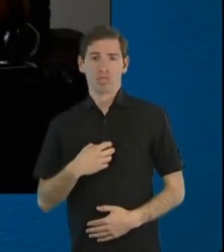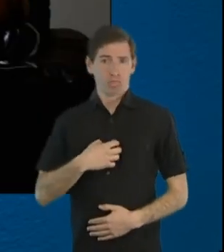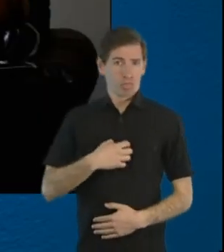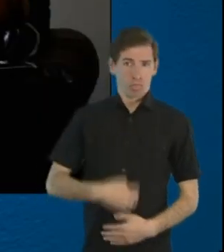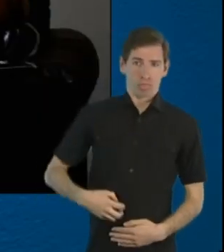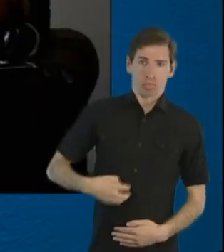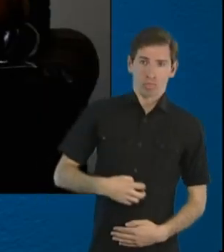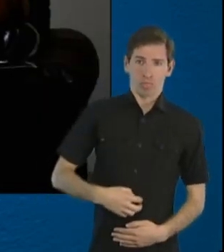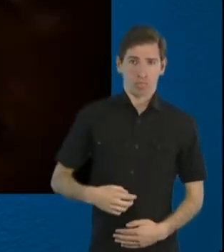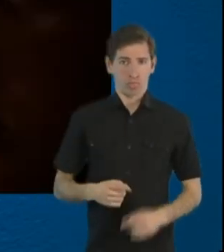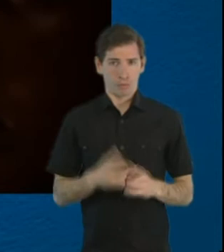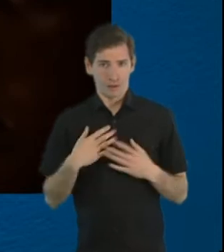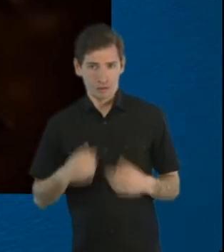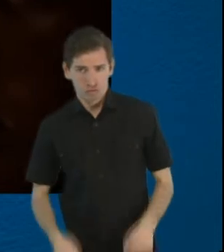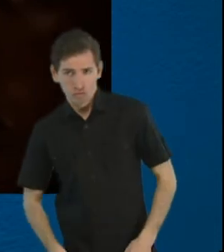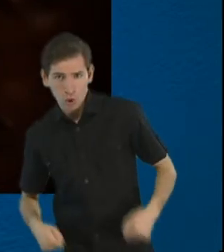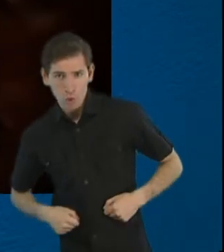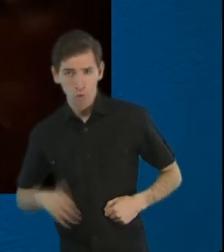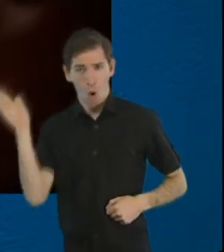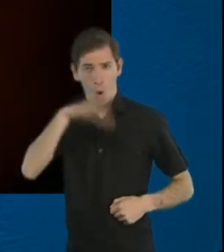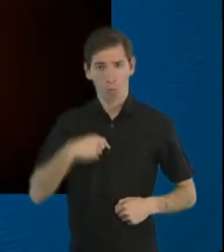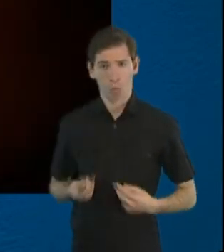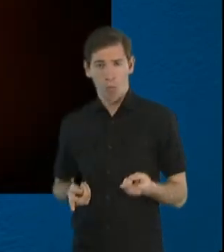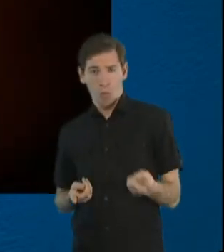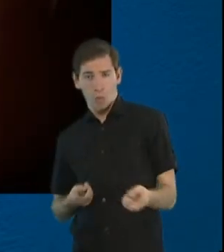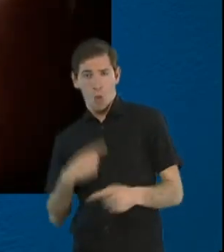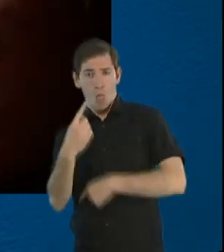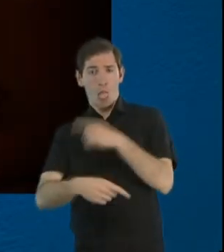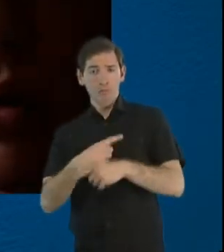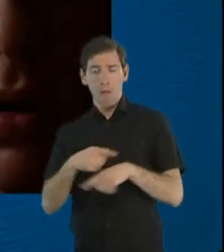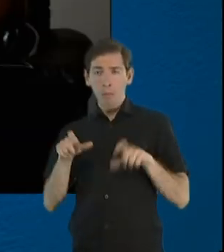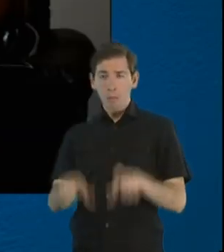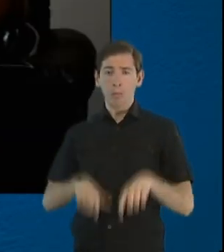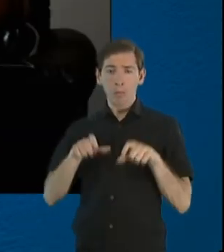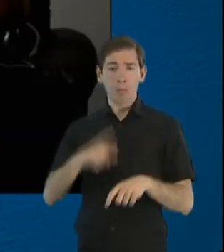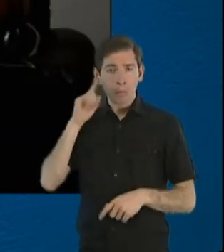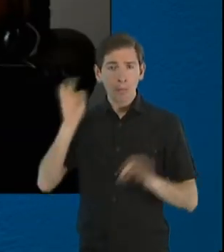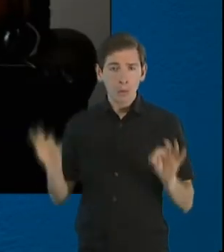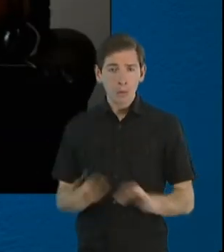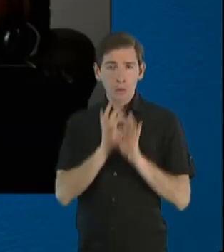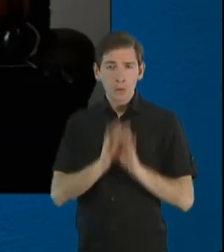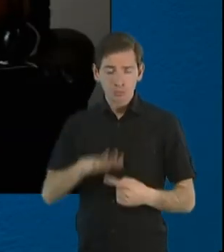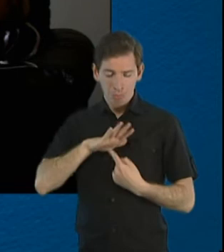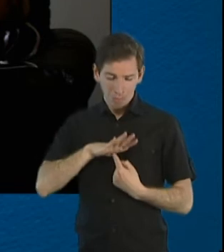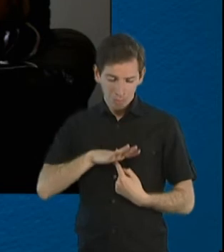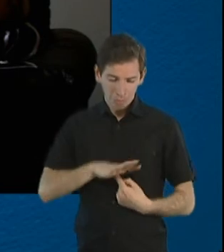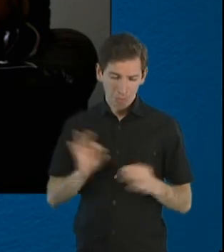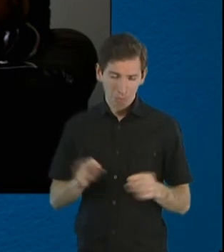was just like wearing all tracksuit bottoms and just keeping myself in and watching films